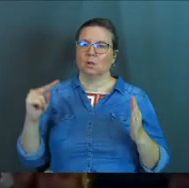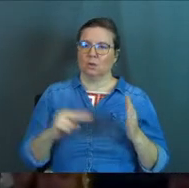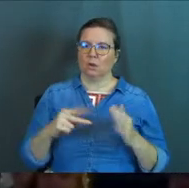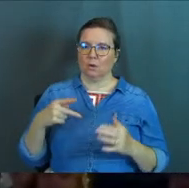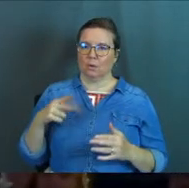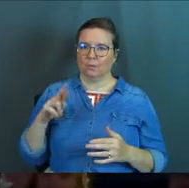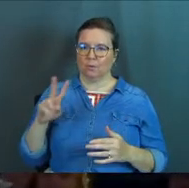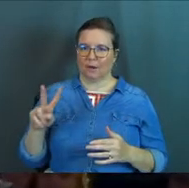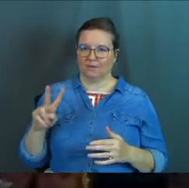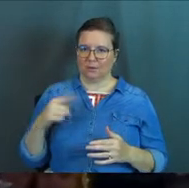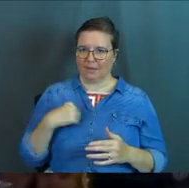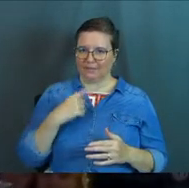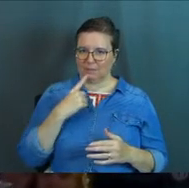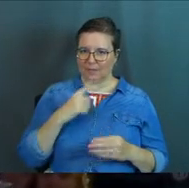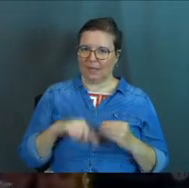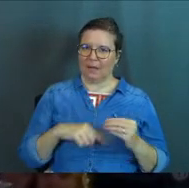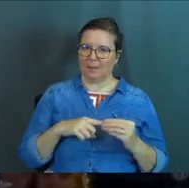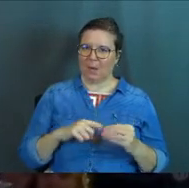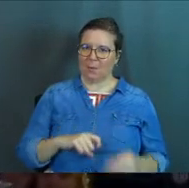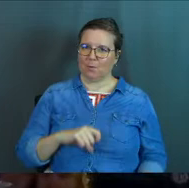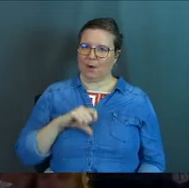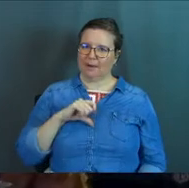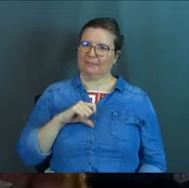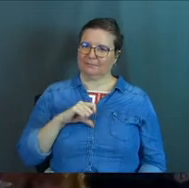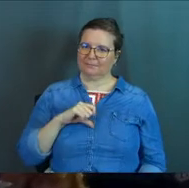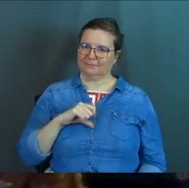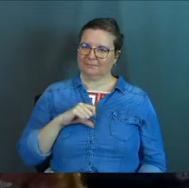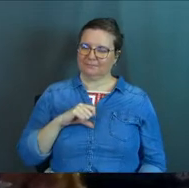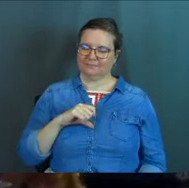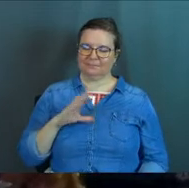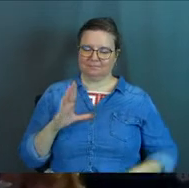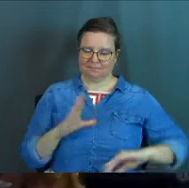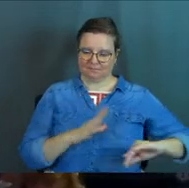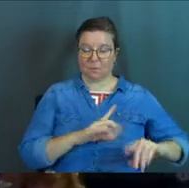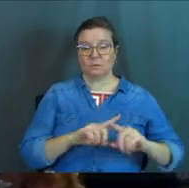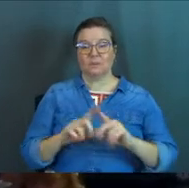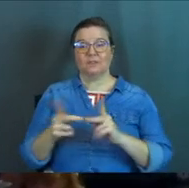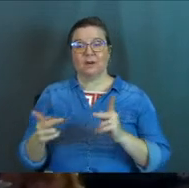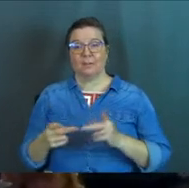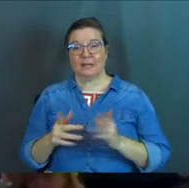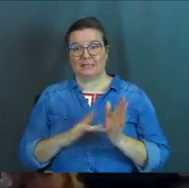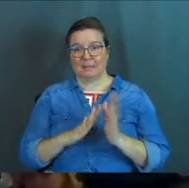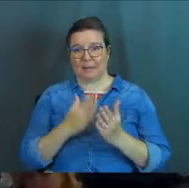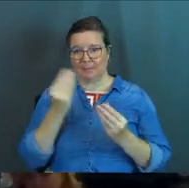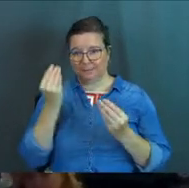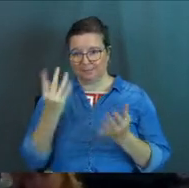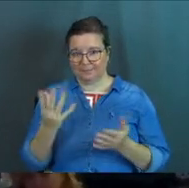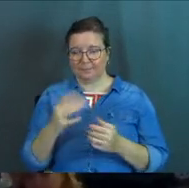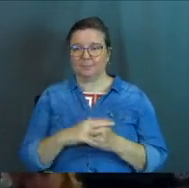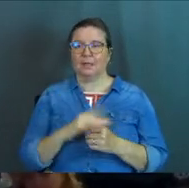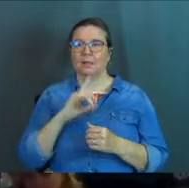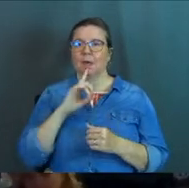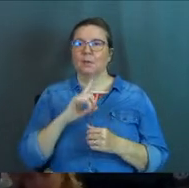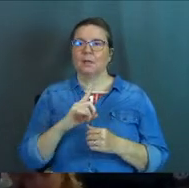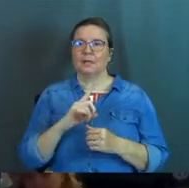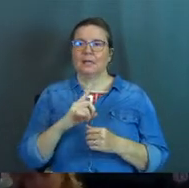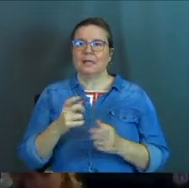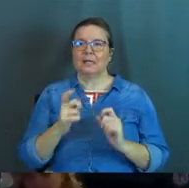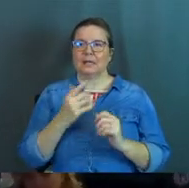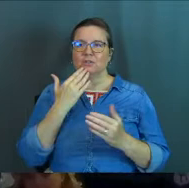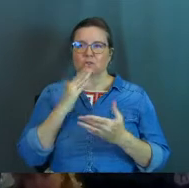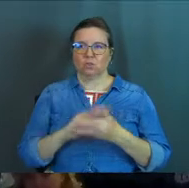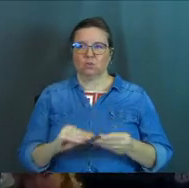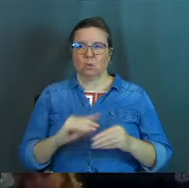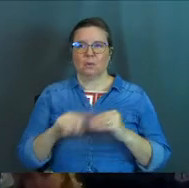at what Proverbs has to say about pride. There's different spots in the Bible, by the way, that really give us